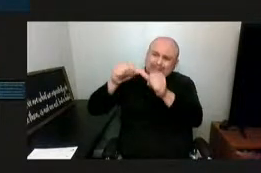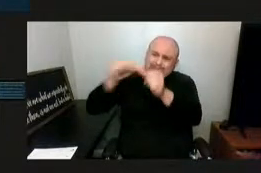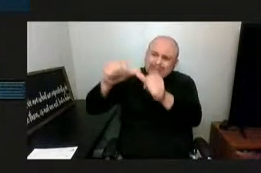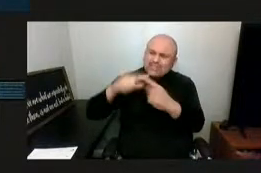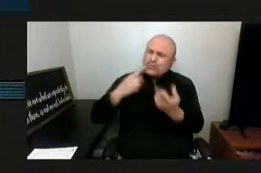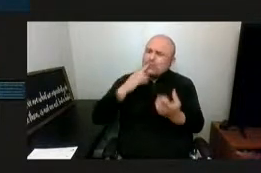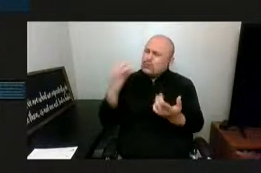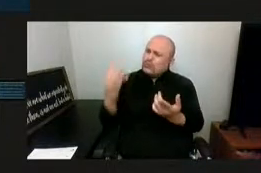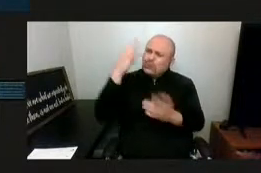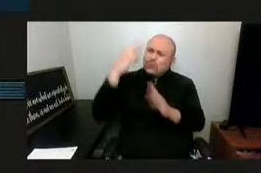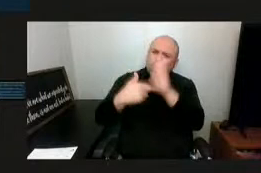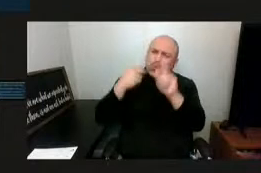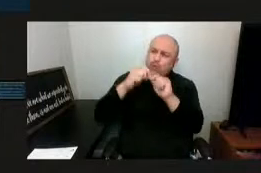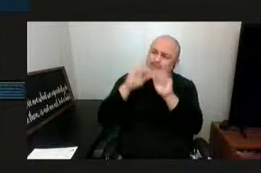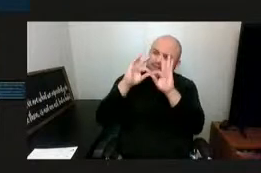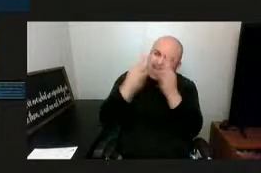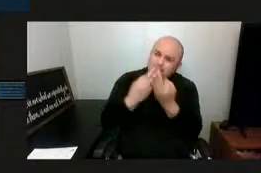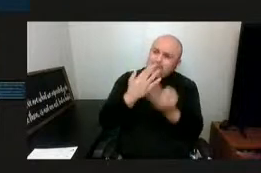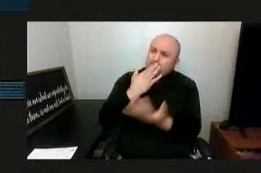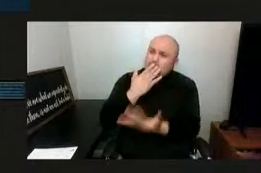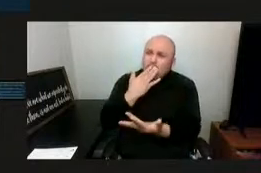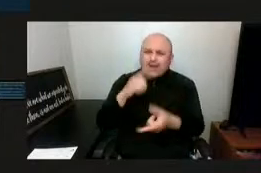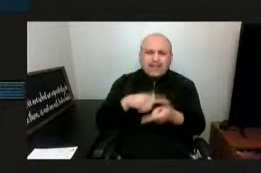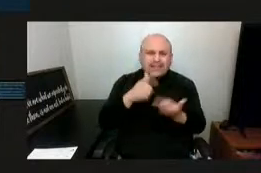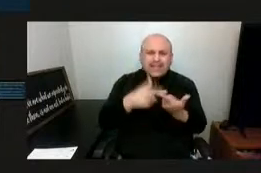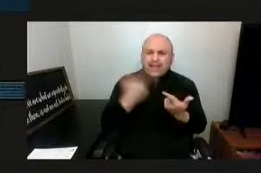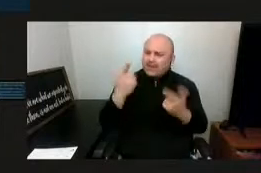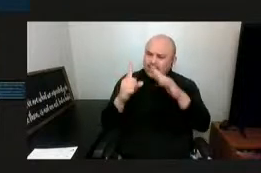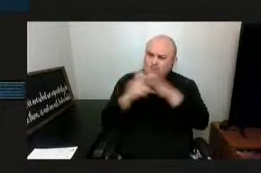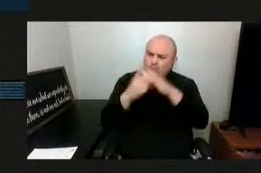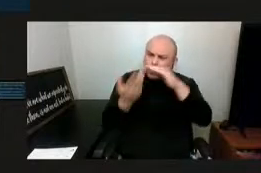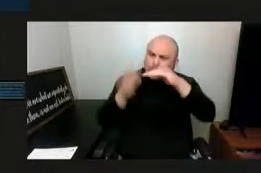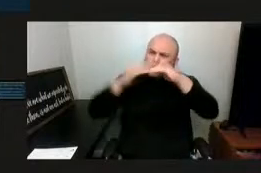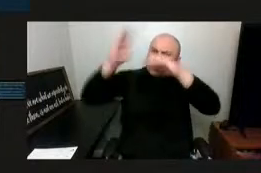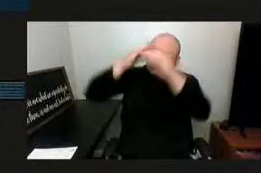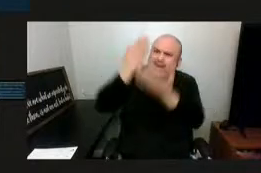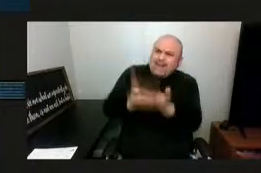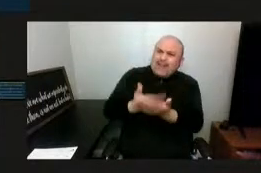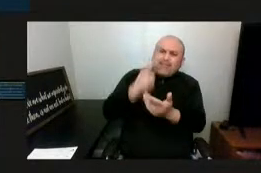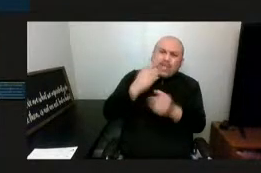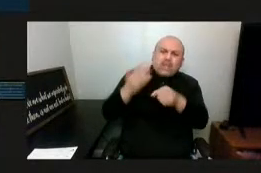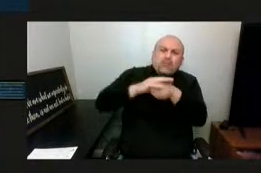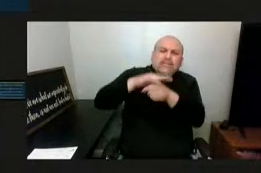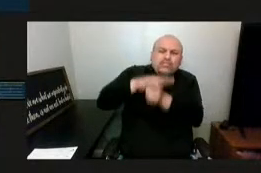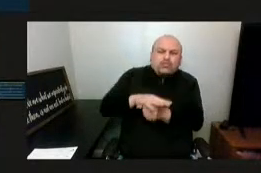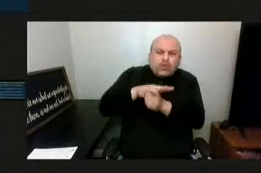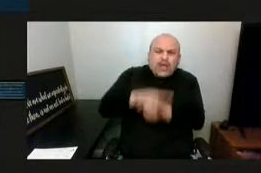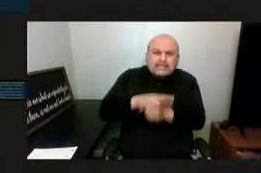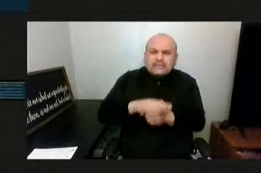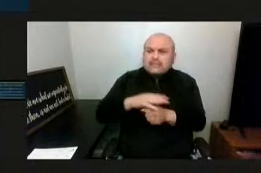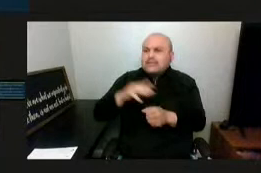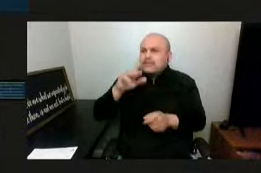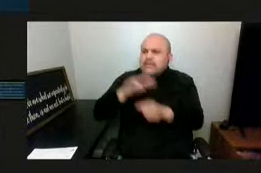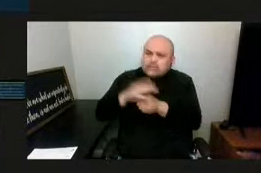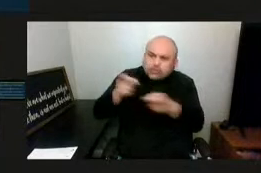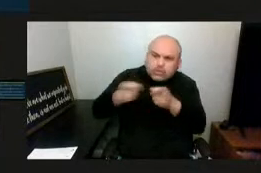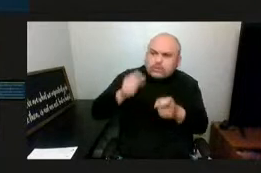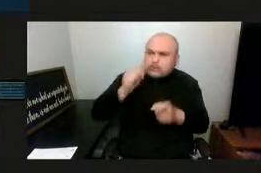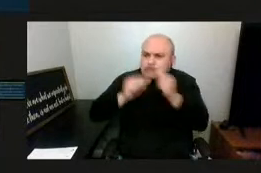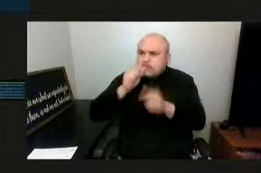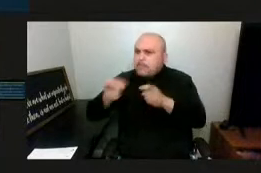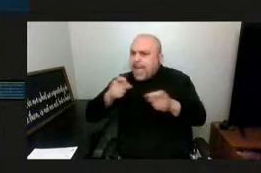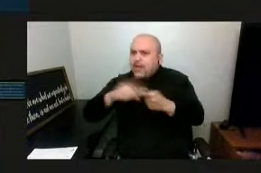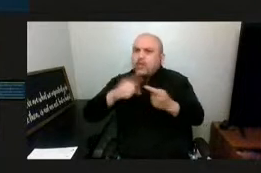of color, with emerging evidence of increased stress for families struggling to manage their children's remote